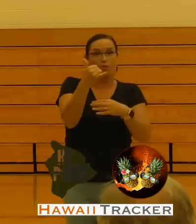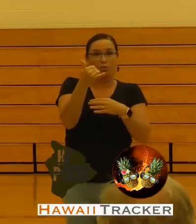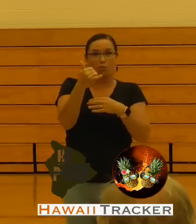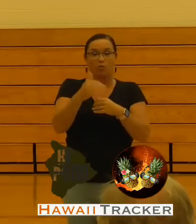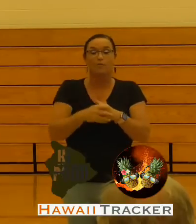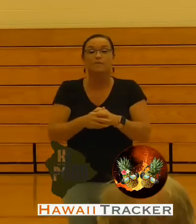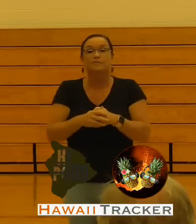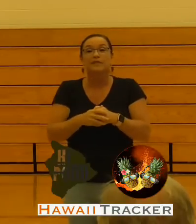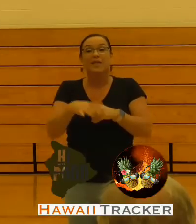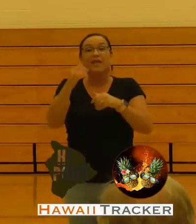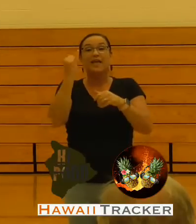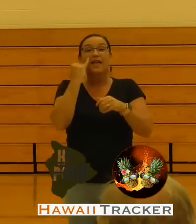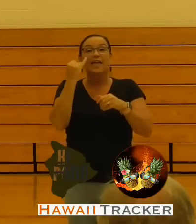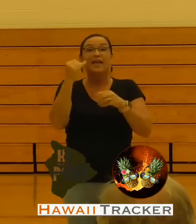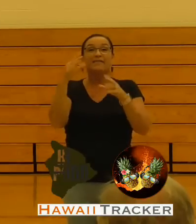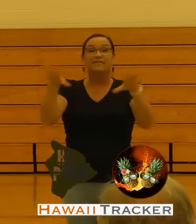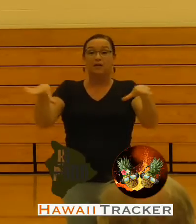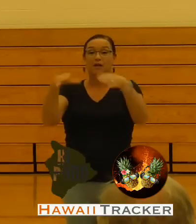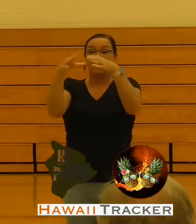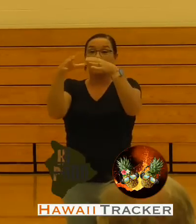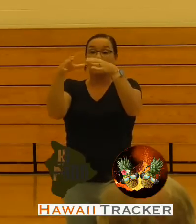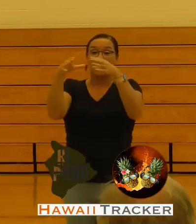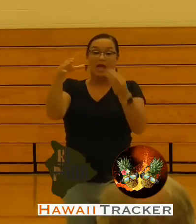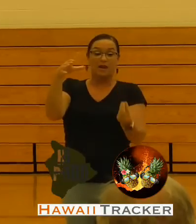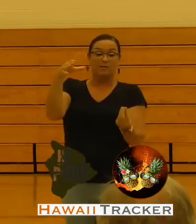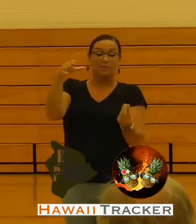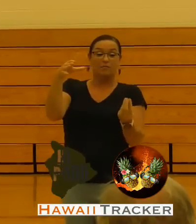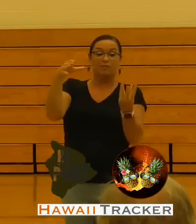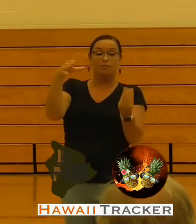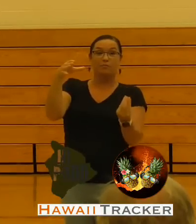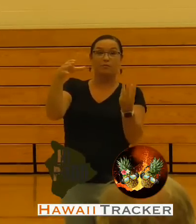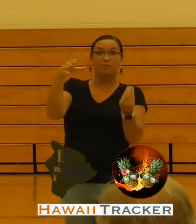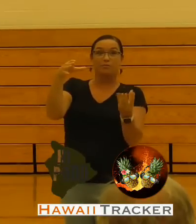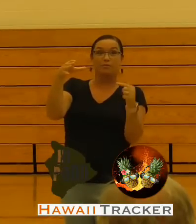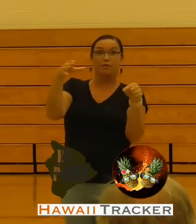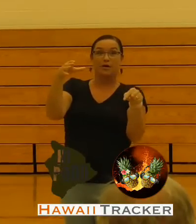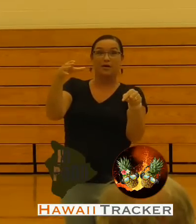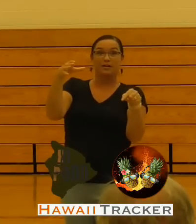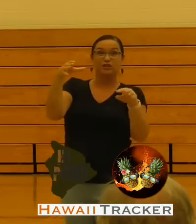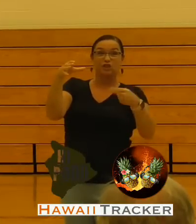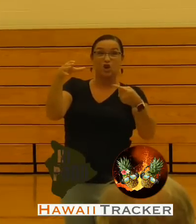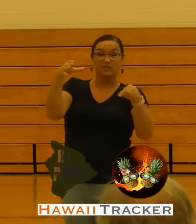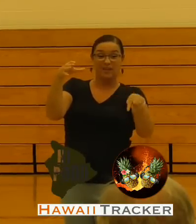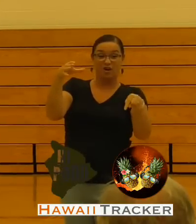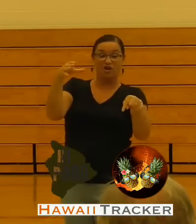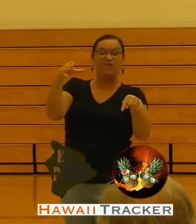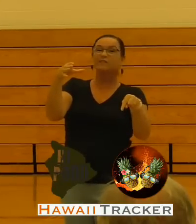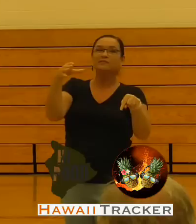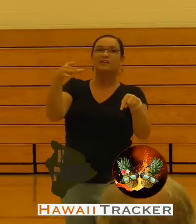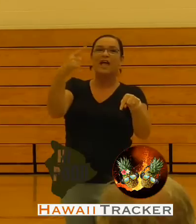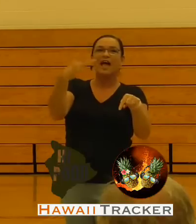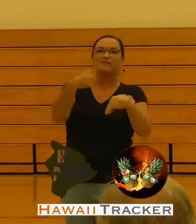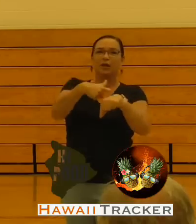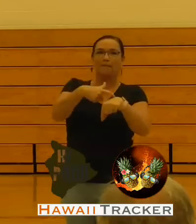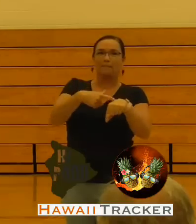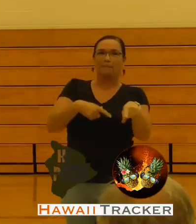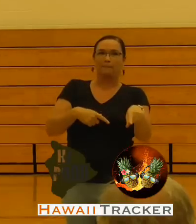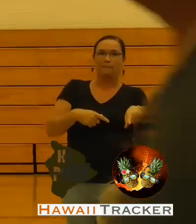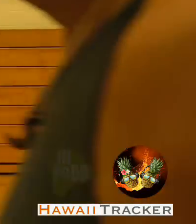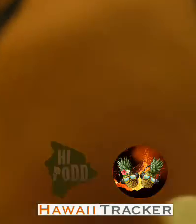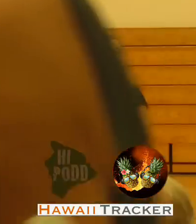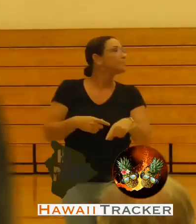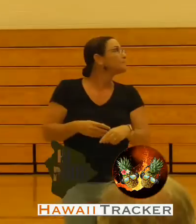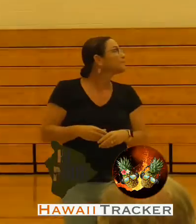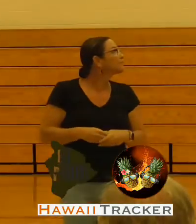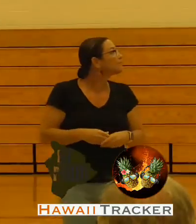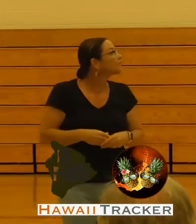slope, then that time to respond is now cut. The other map on the right are